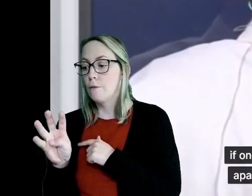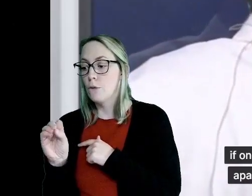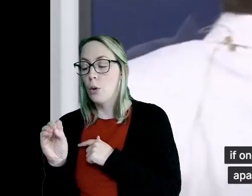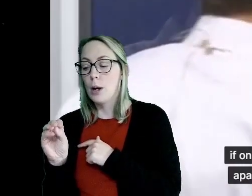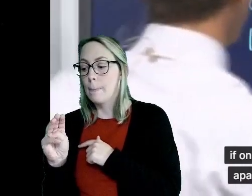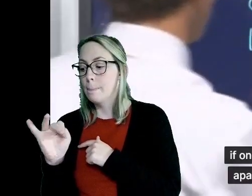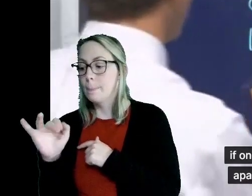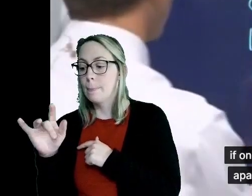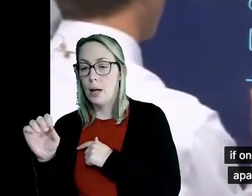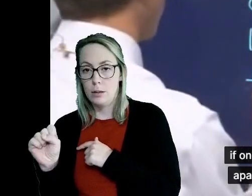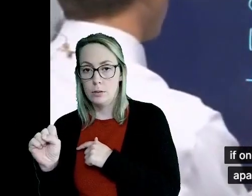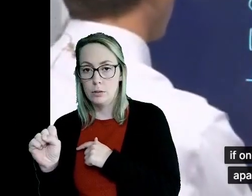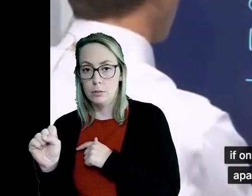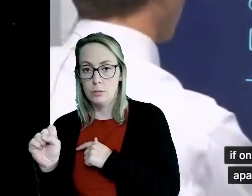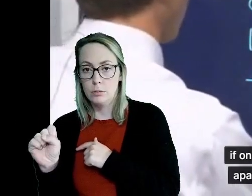how far